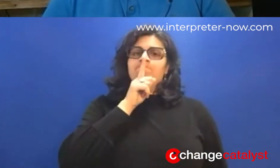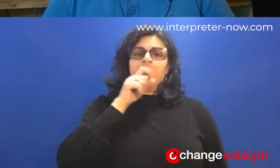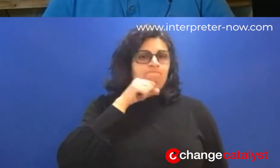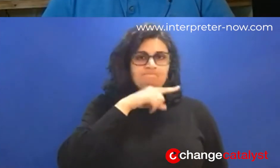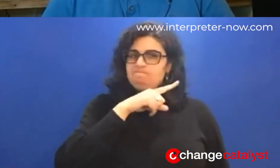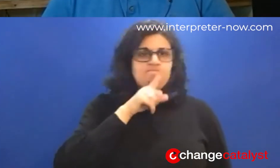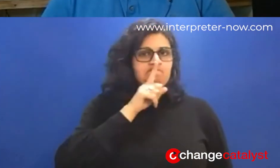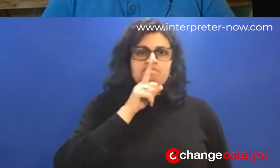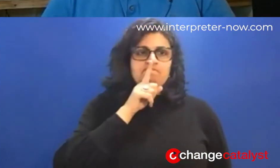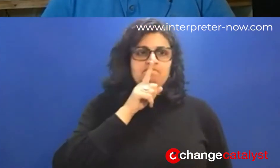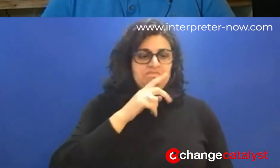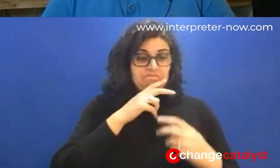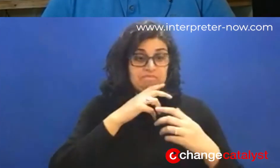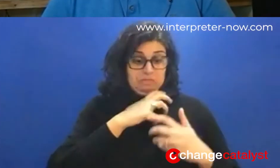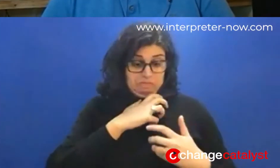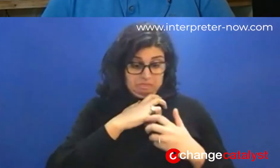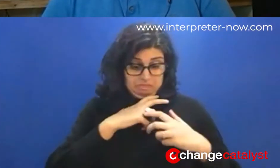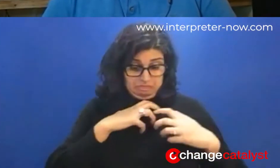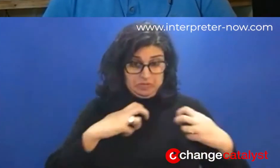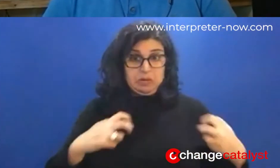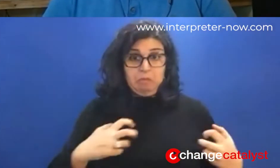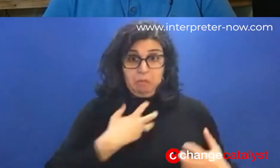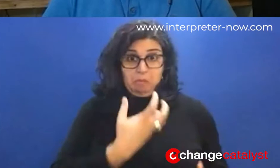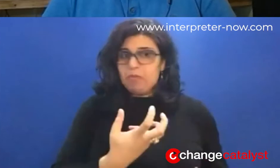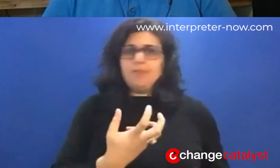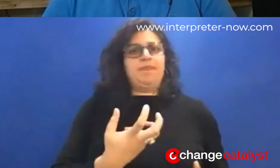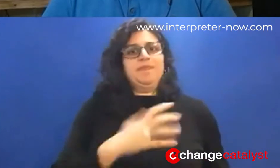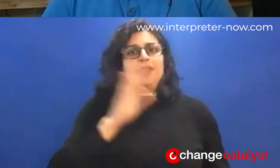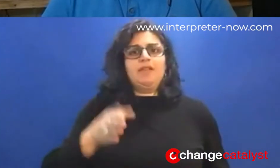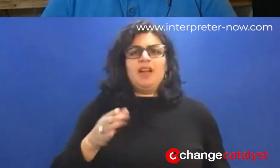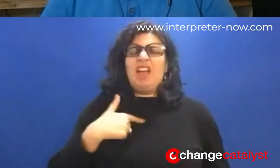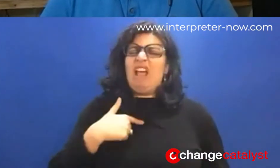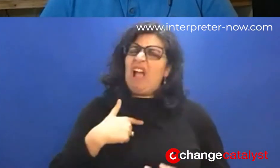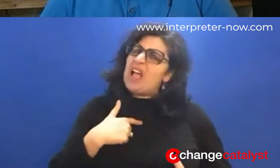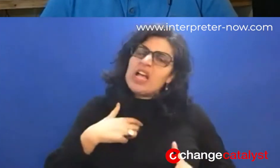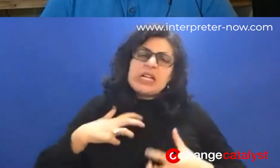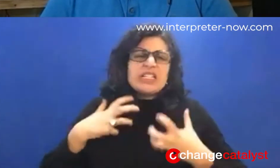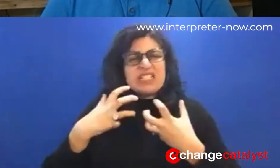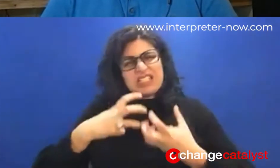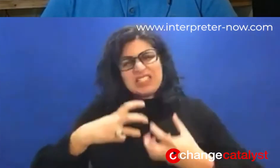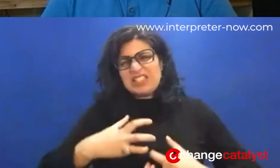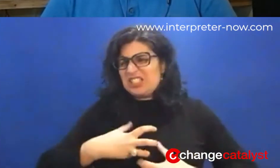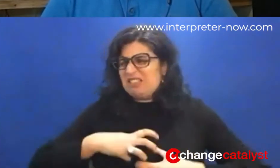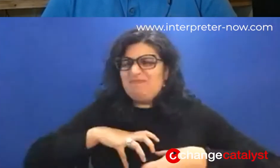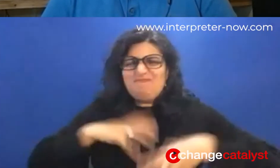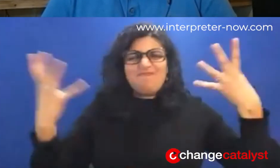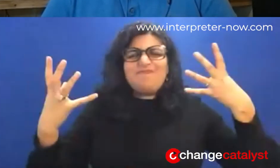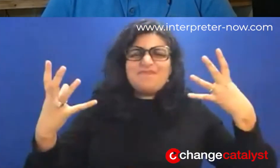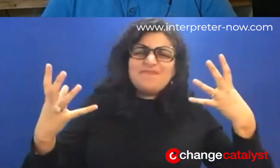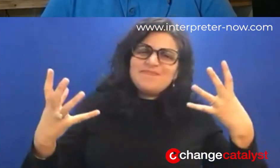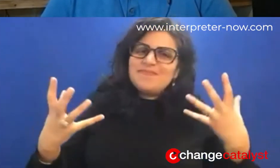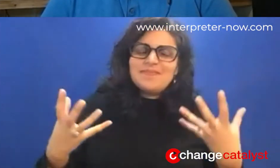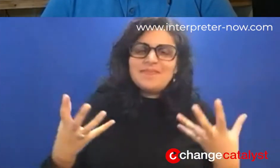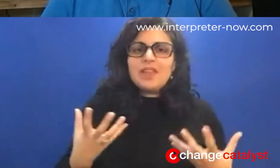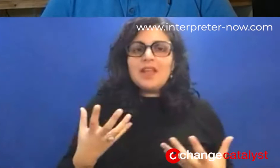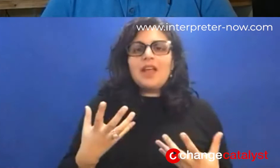with. And I just had this immense anger that, and I will tell